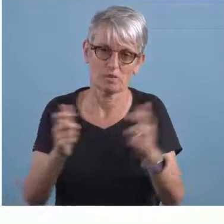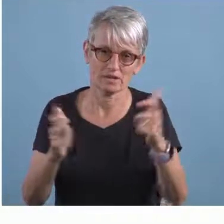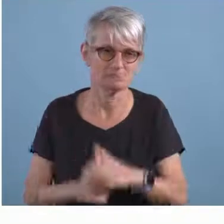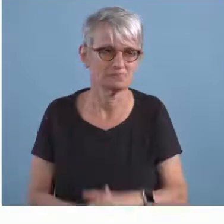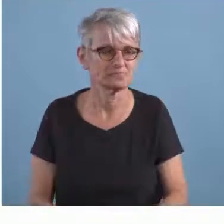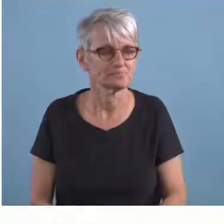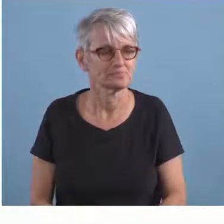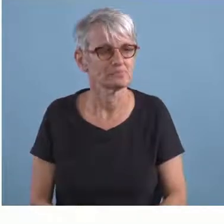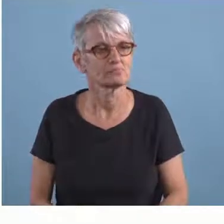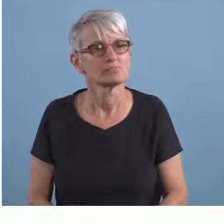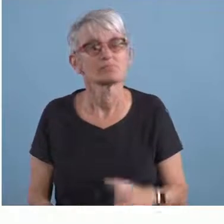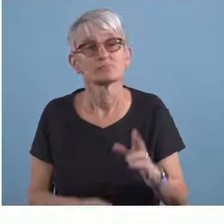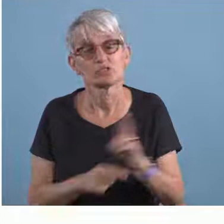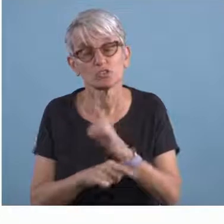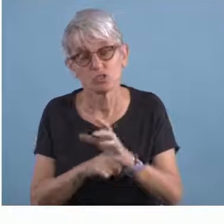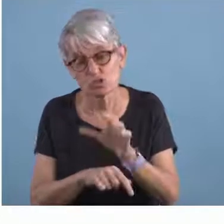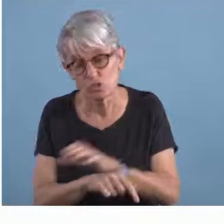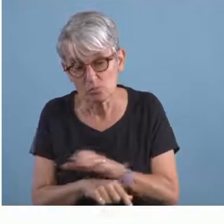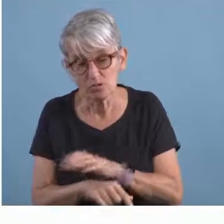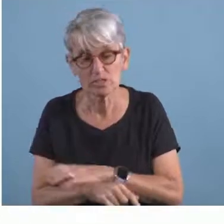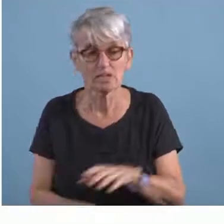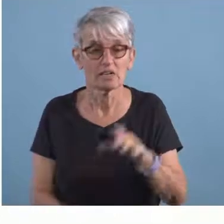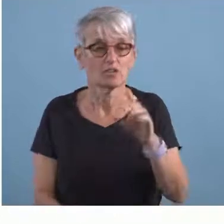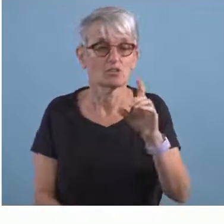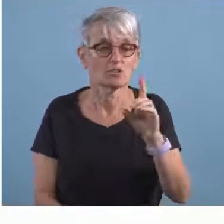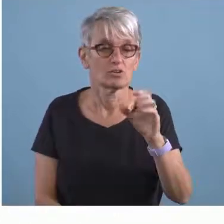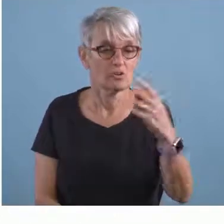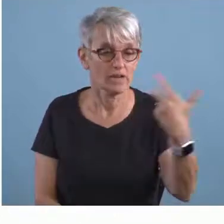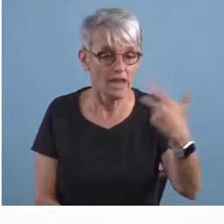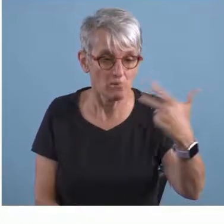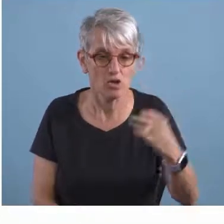Do you want to use the computer, the device camera, or a separate camera?